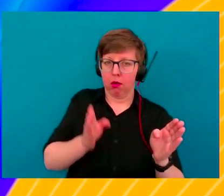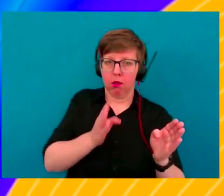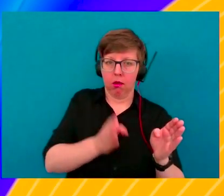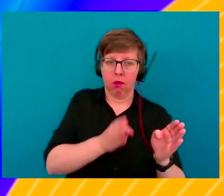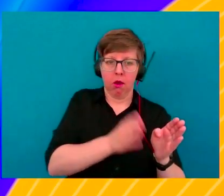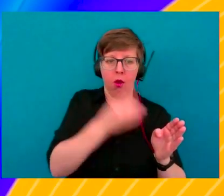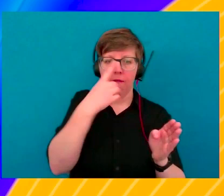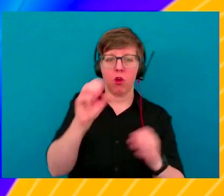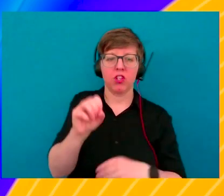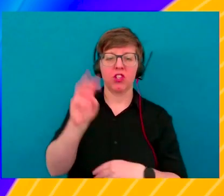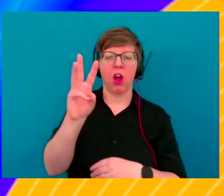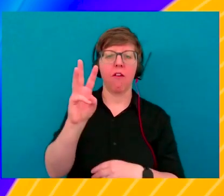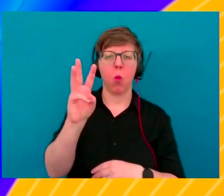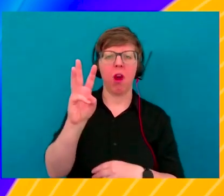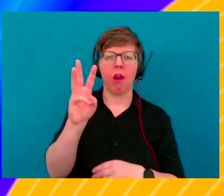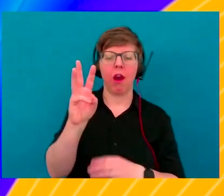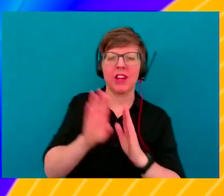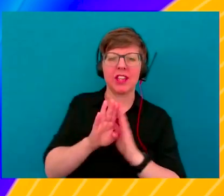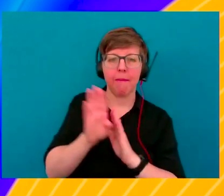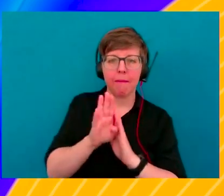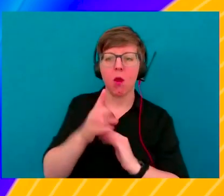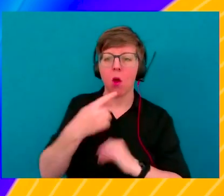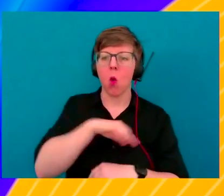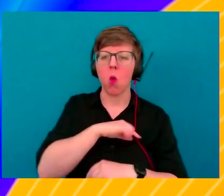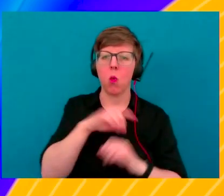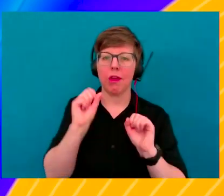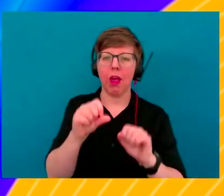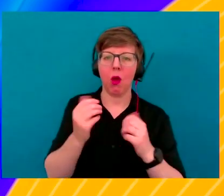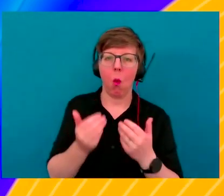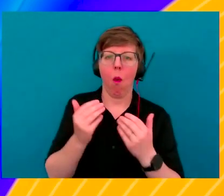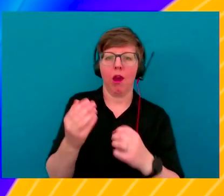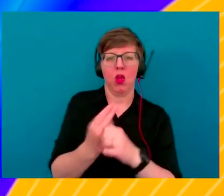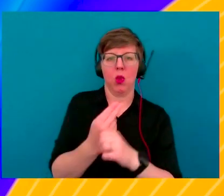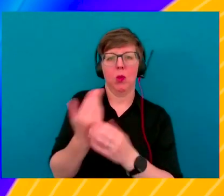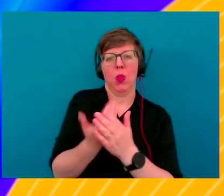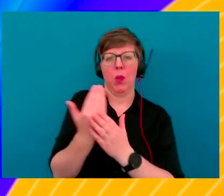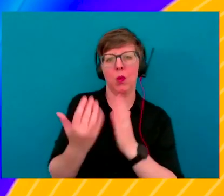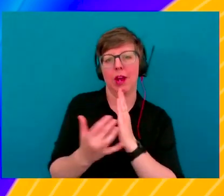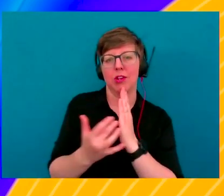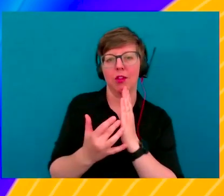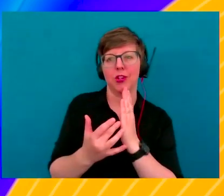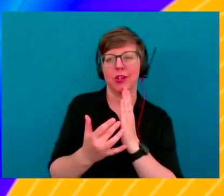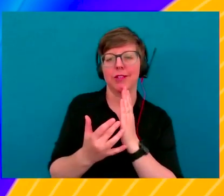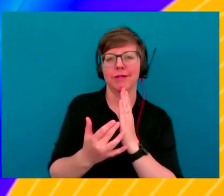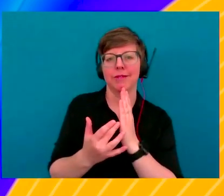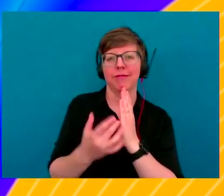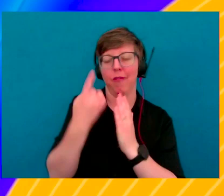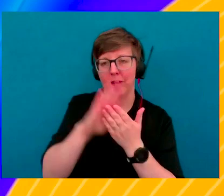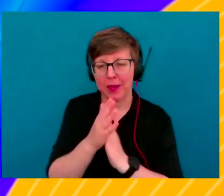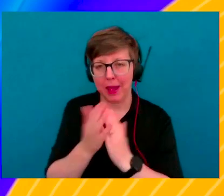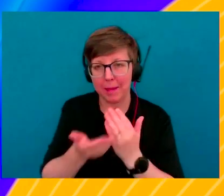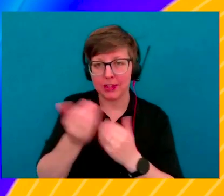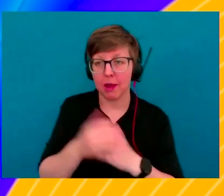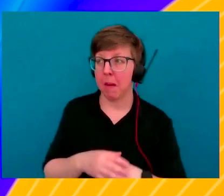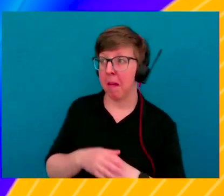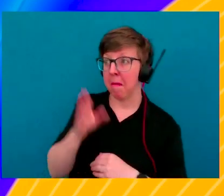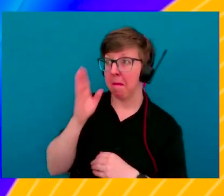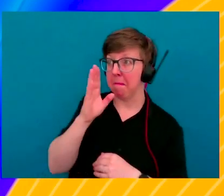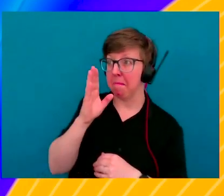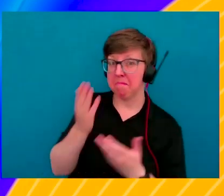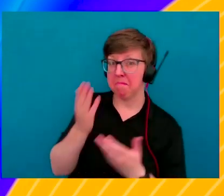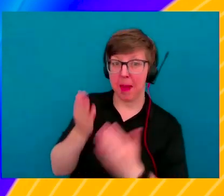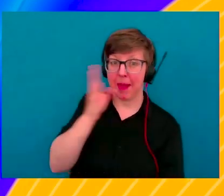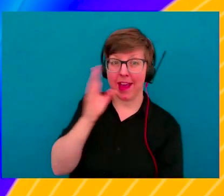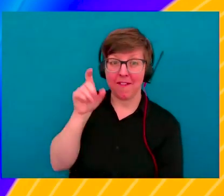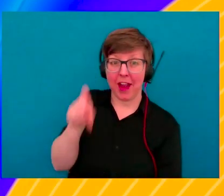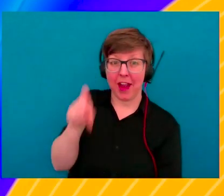us to employ these new technologies to make it easier. I'm hearing maybe I never have to do a code review ever again, and instead. Well,